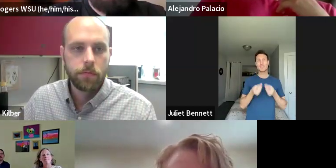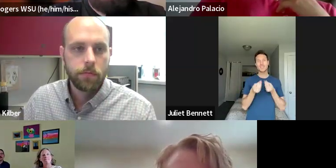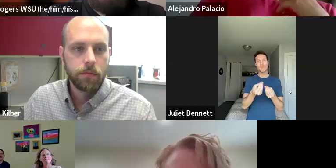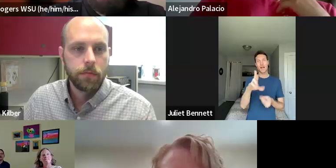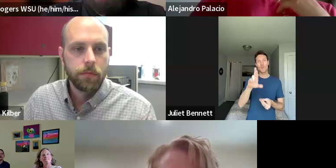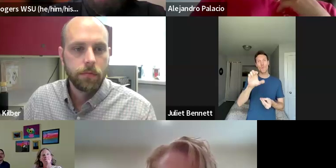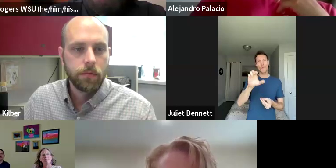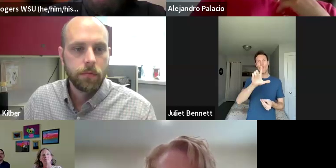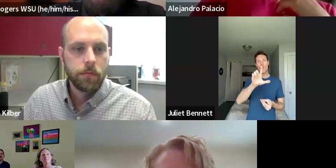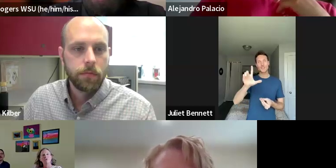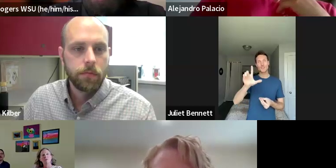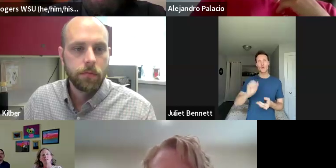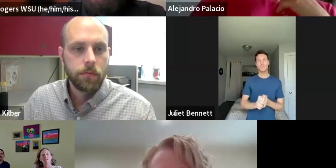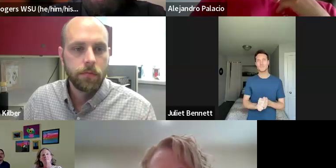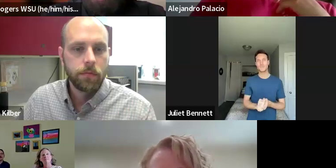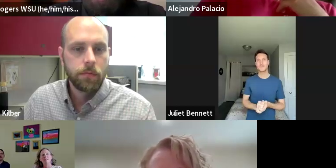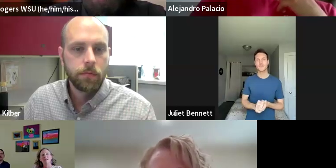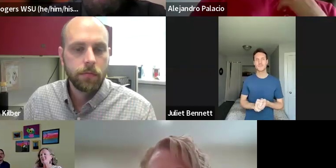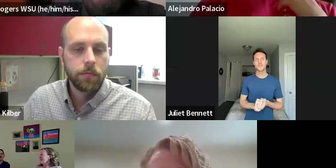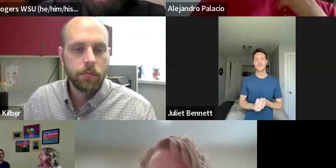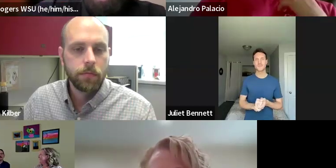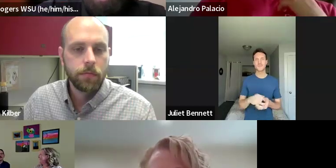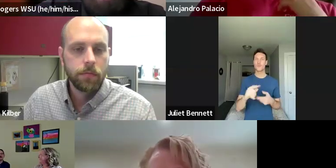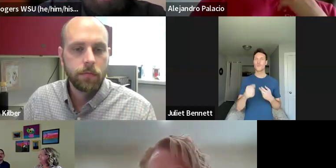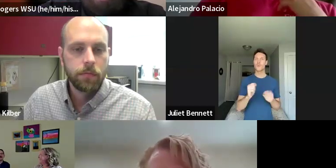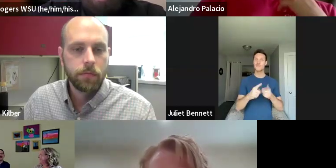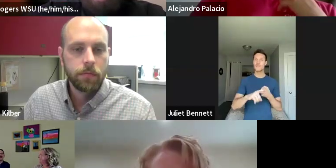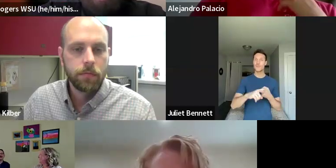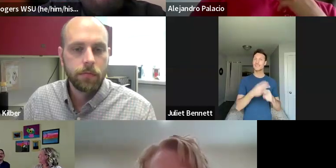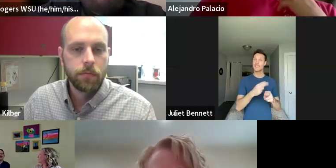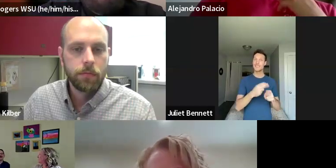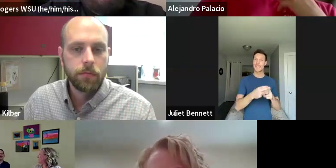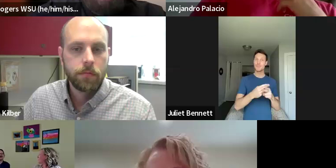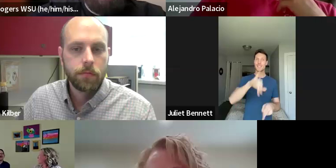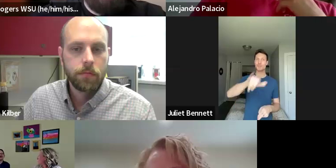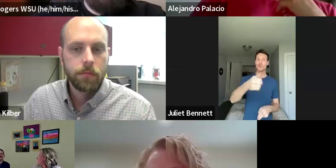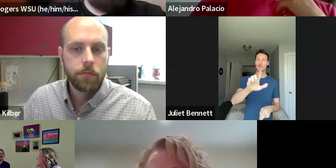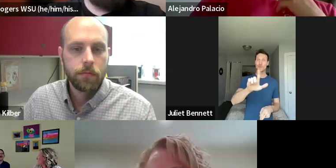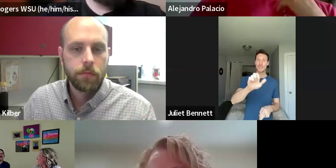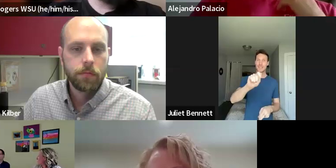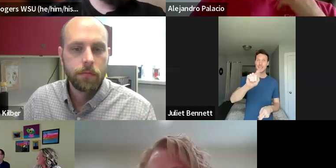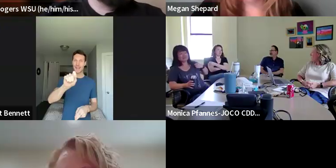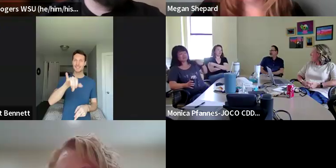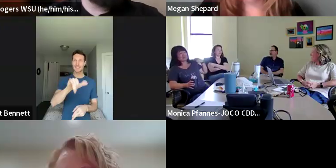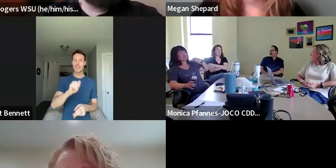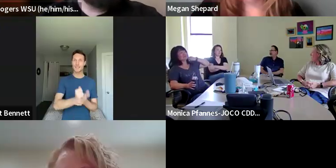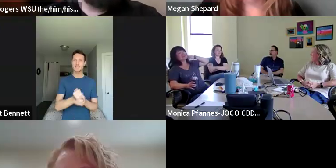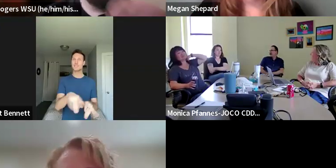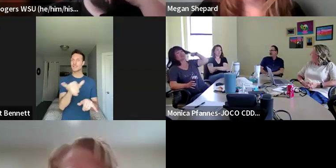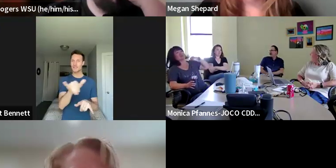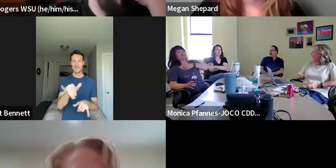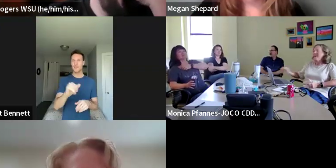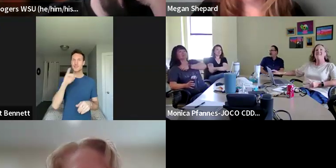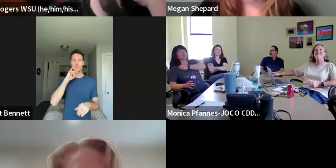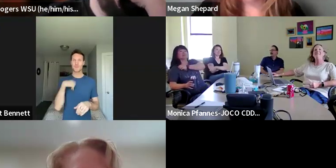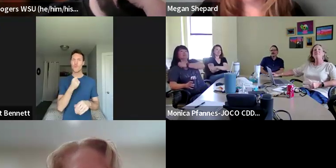I think, named today as Juliet. So that is available as well as our captioning. And